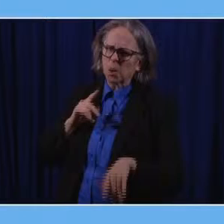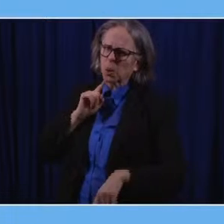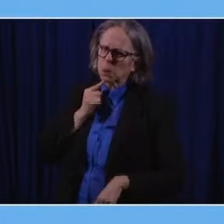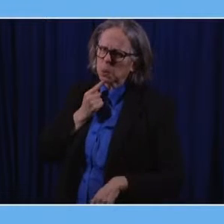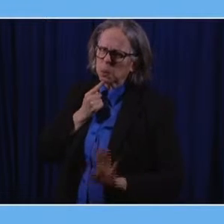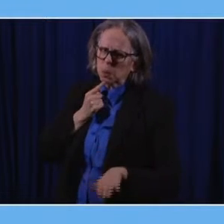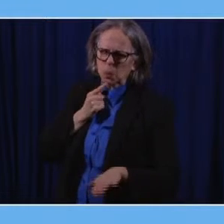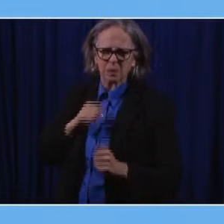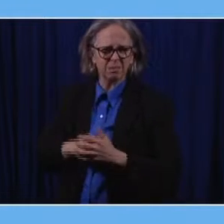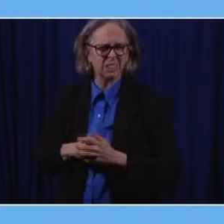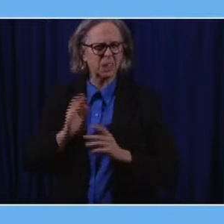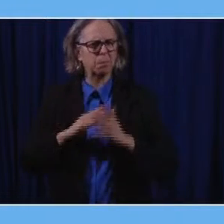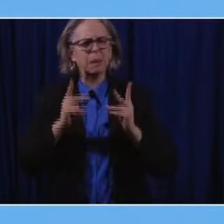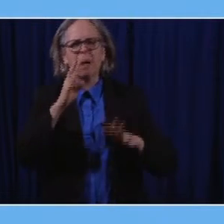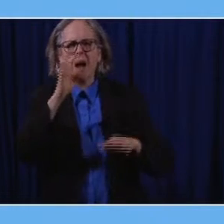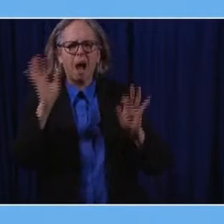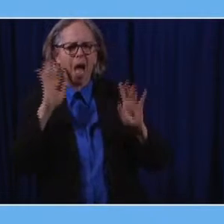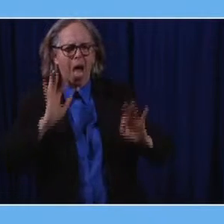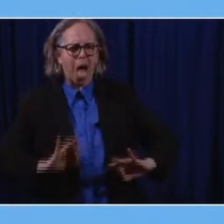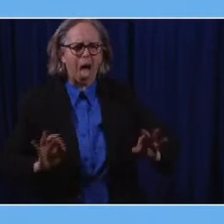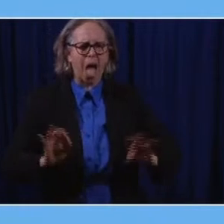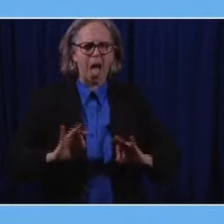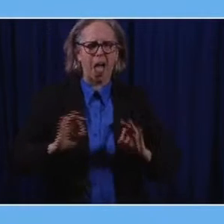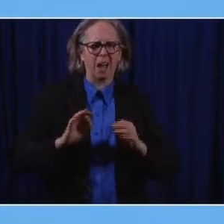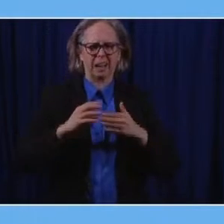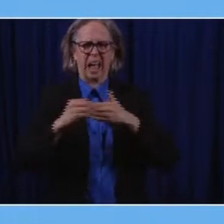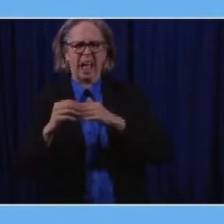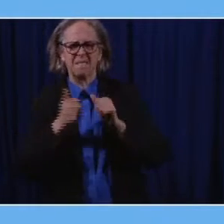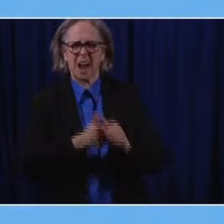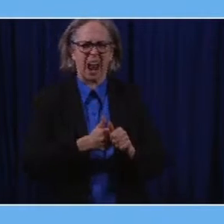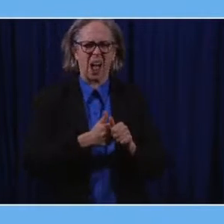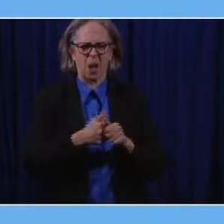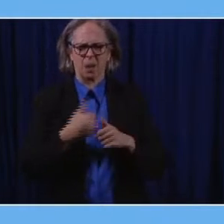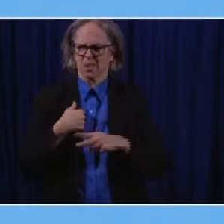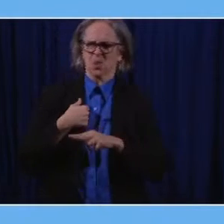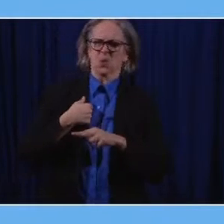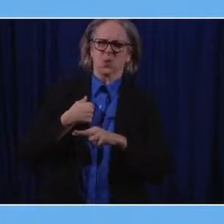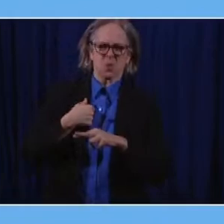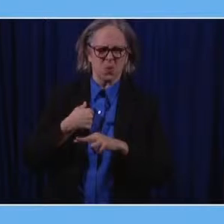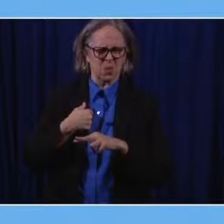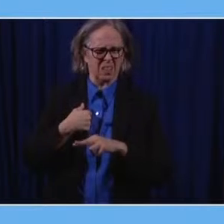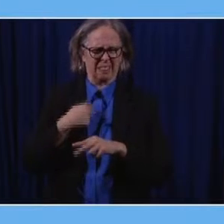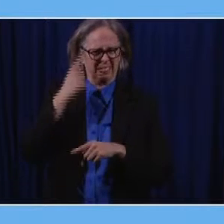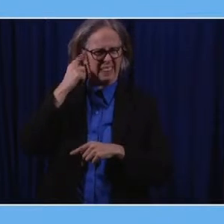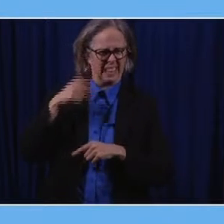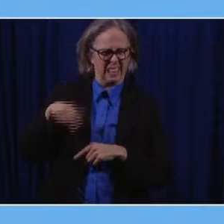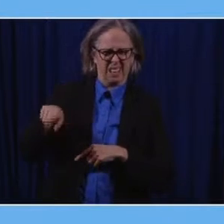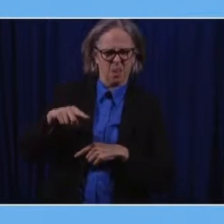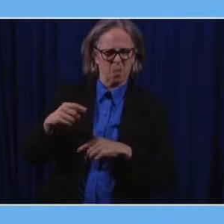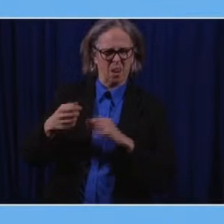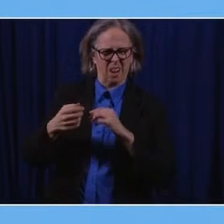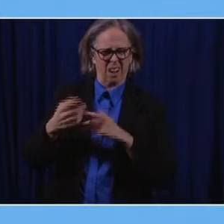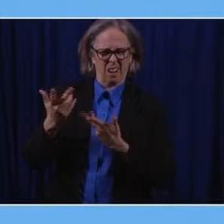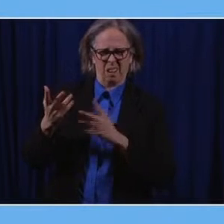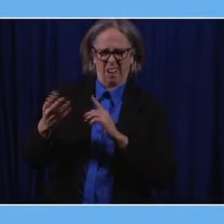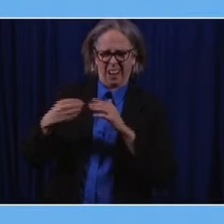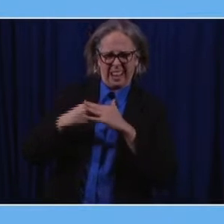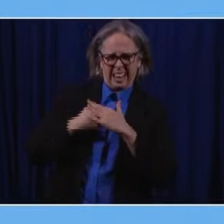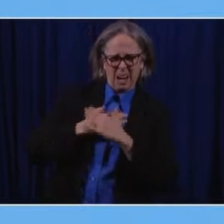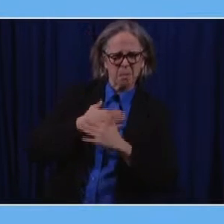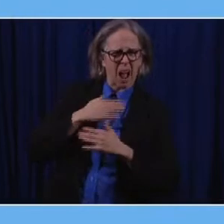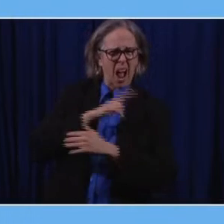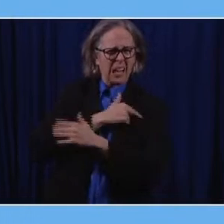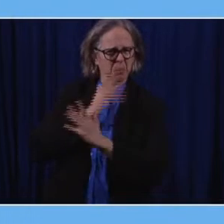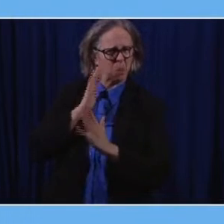guidelines, it scares me. It makes me think, well, I'll see them soon in the hospital. We see young, healthy people